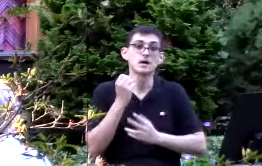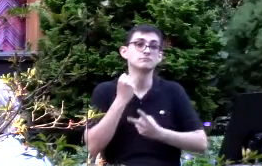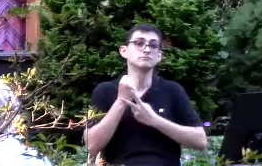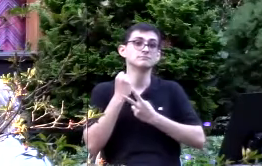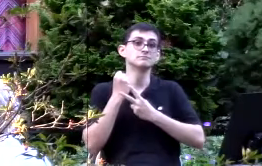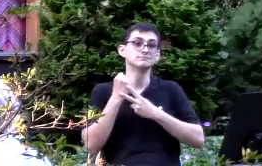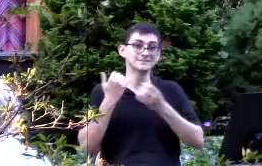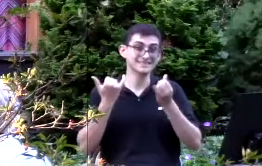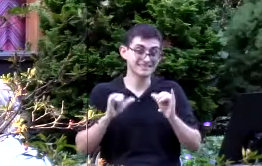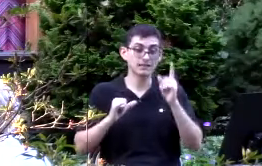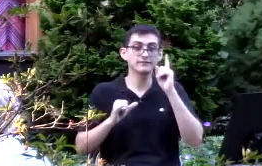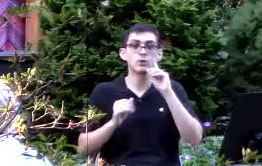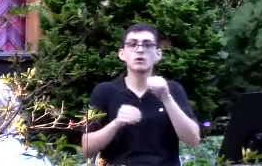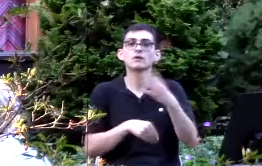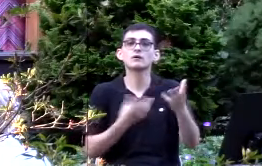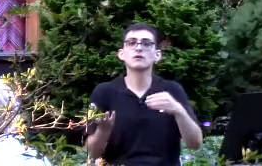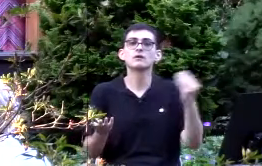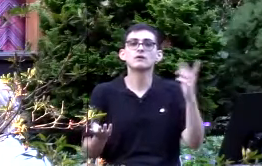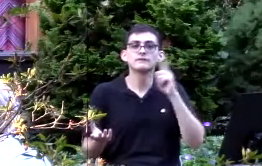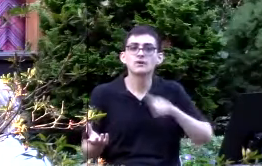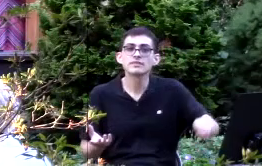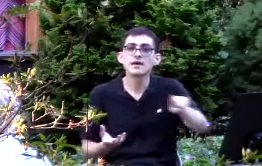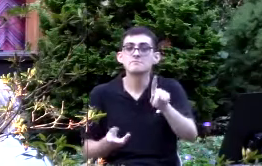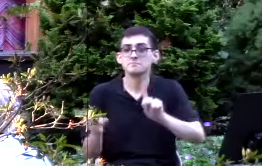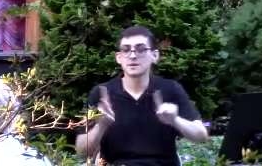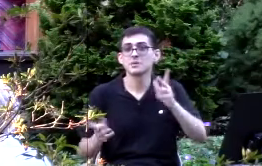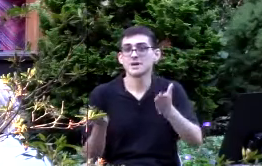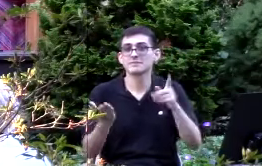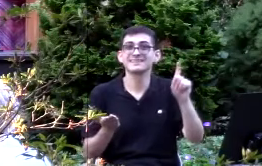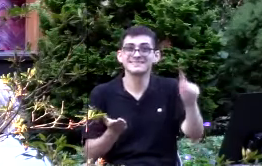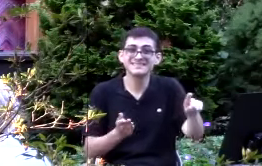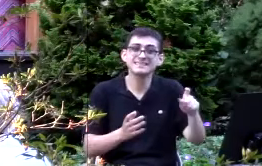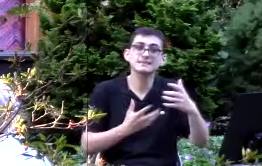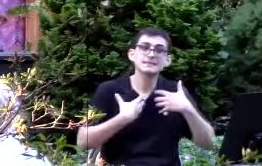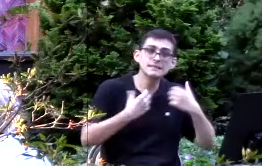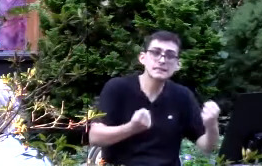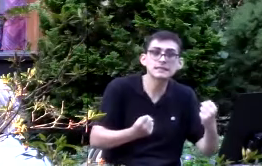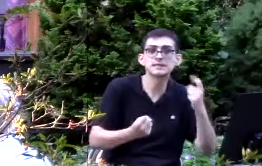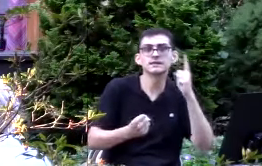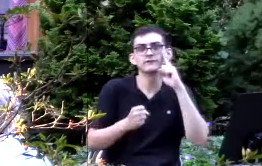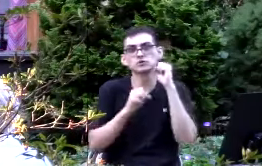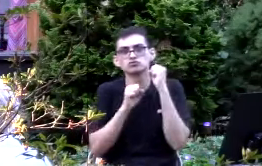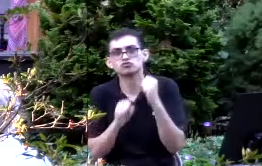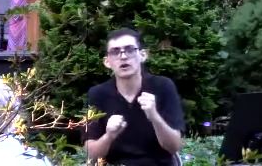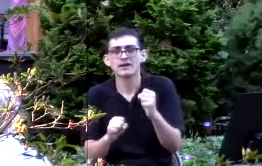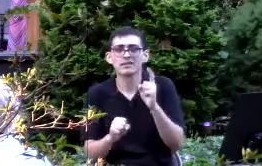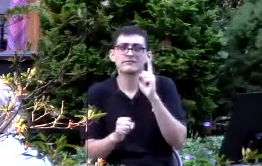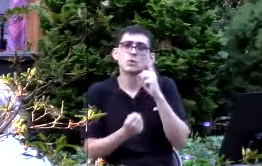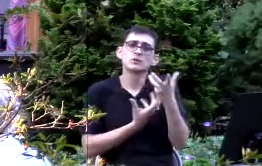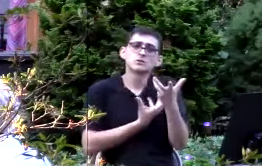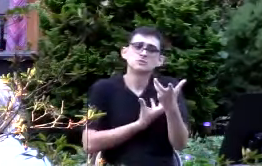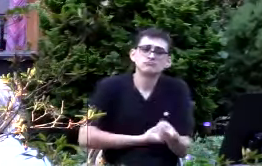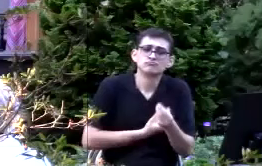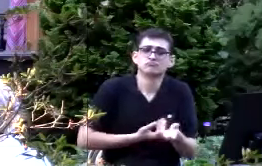need, those who are in need of healing, of courage, of strength, of kindness, of care, of